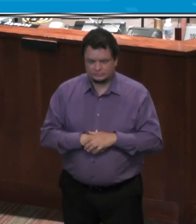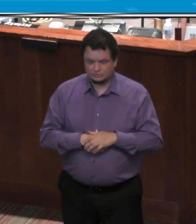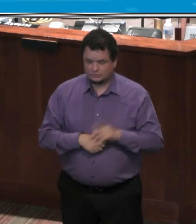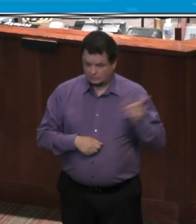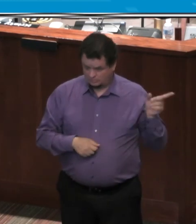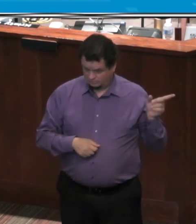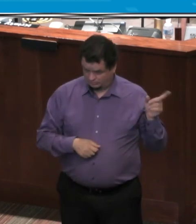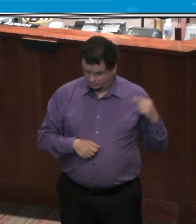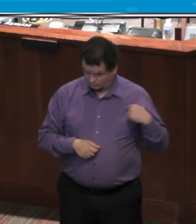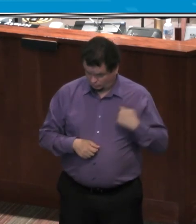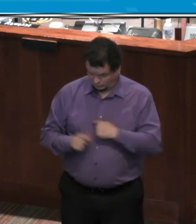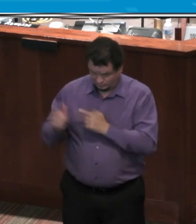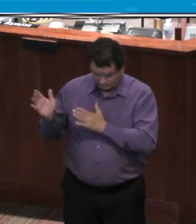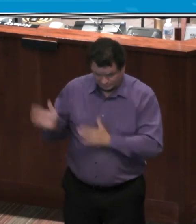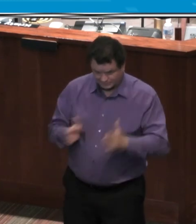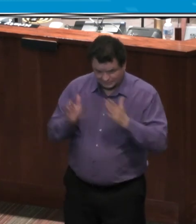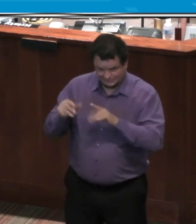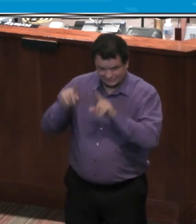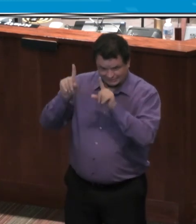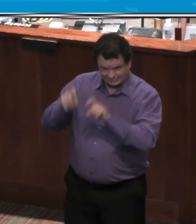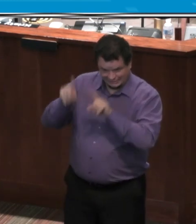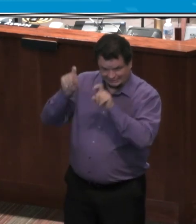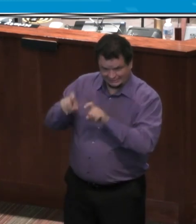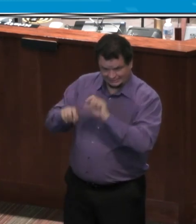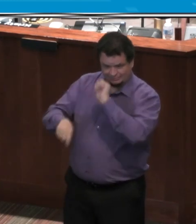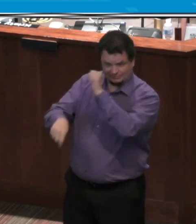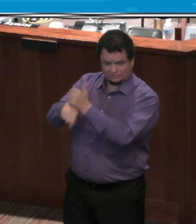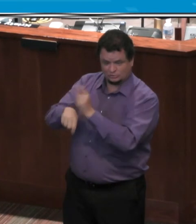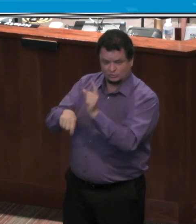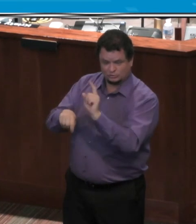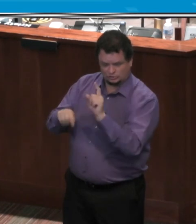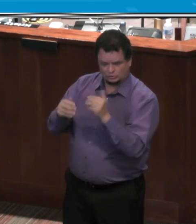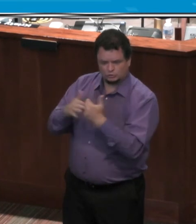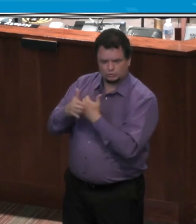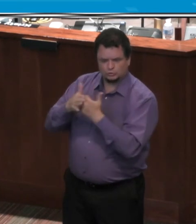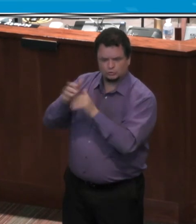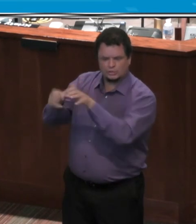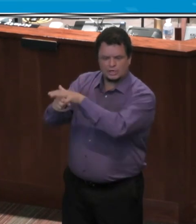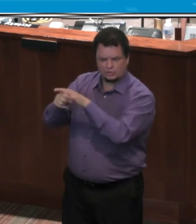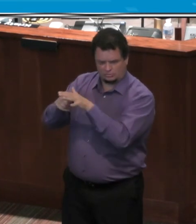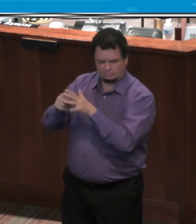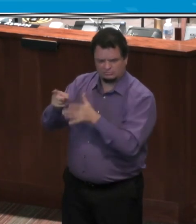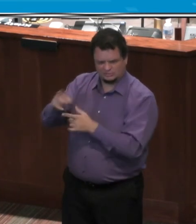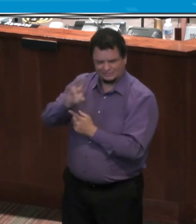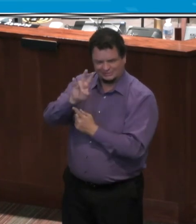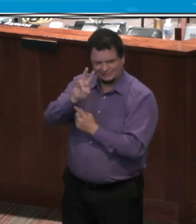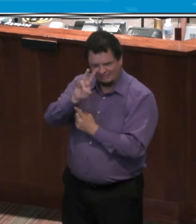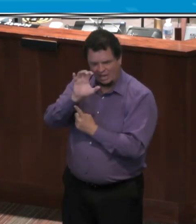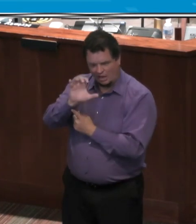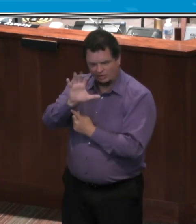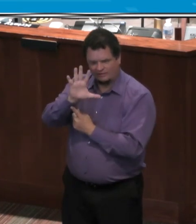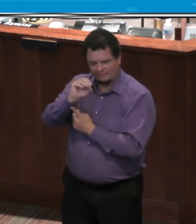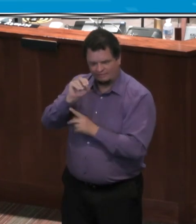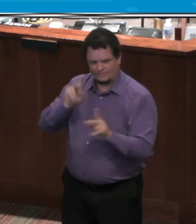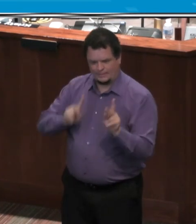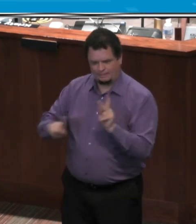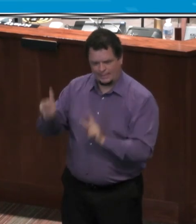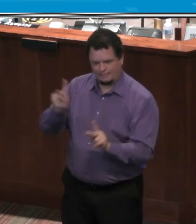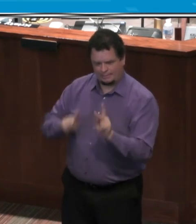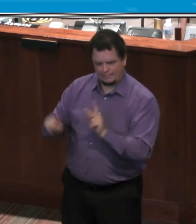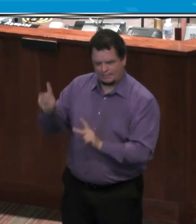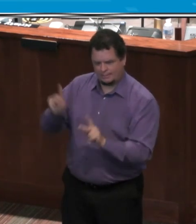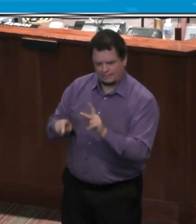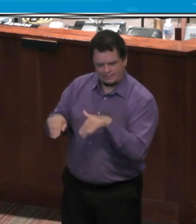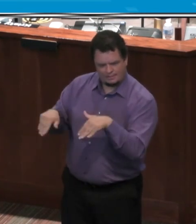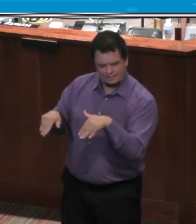site of 750. And we're not at that level, and we had